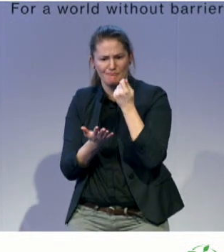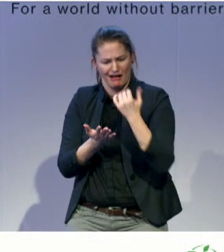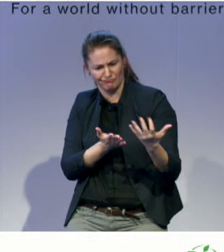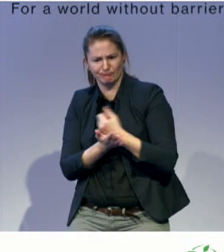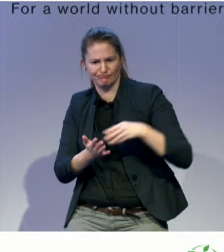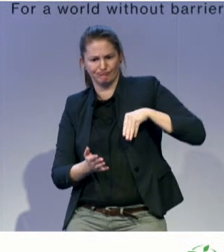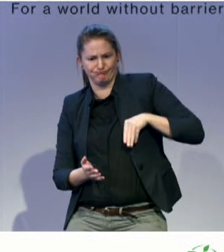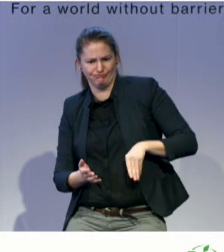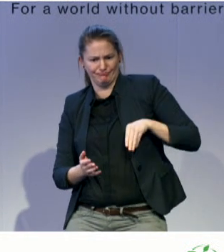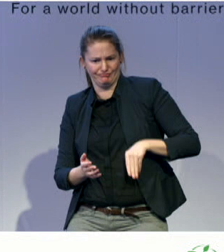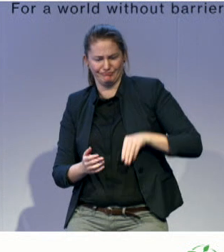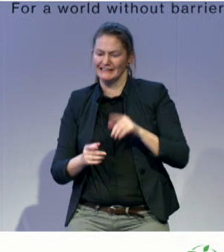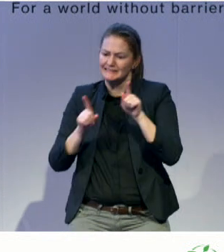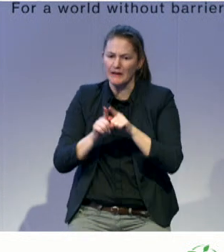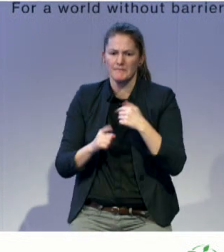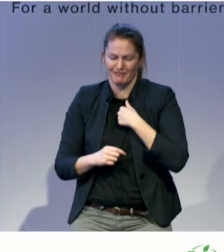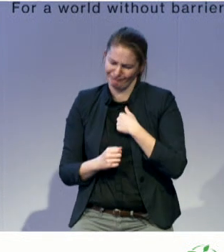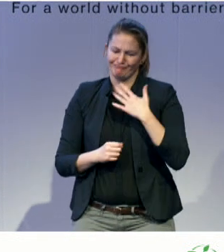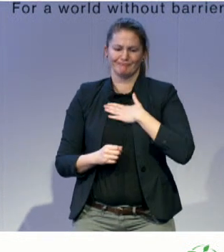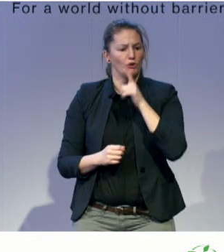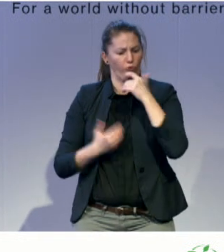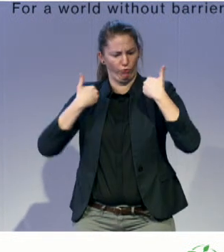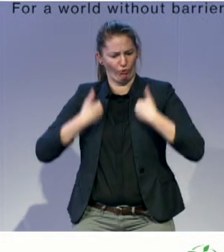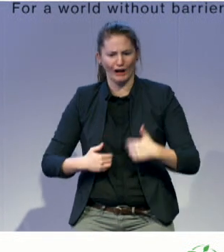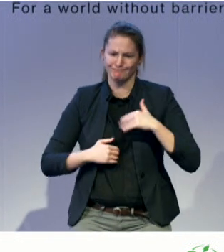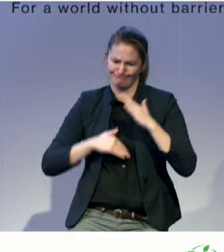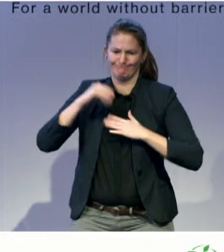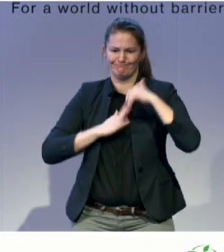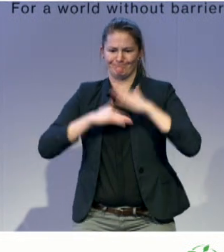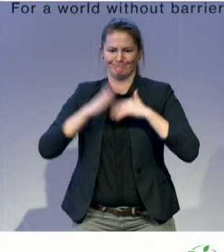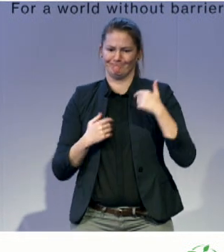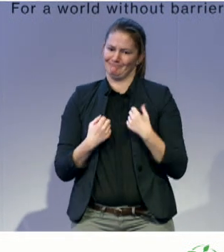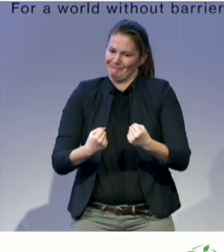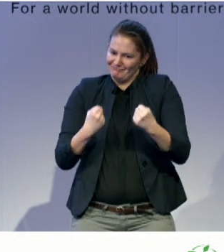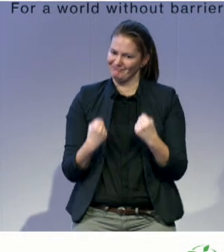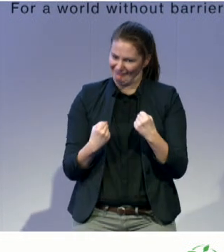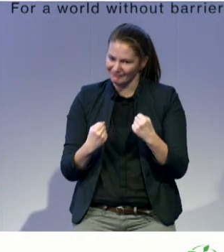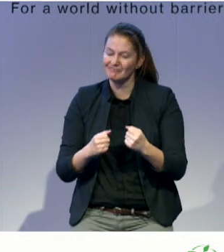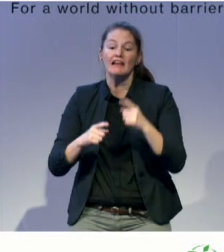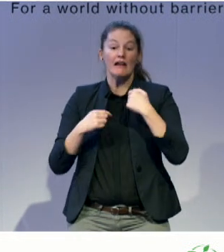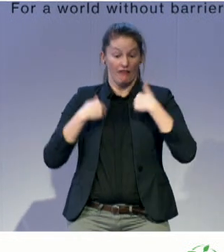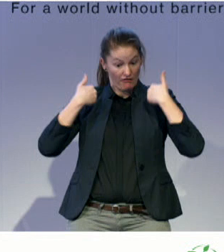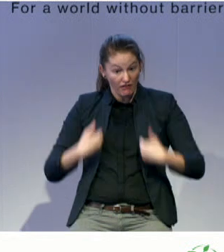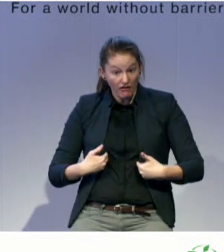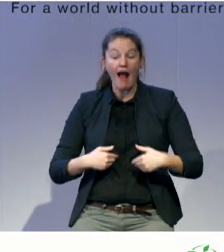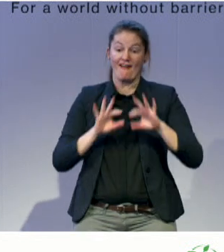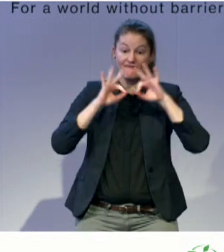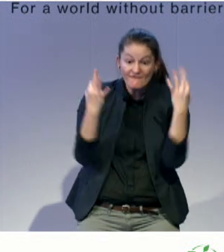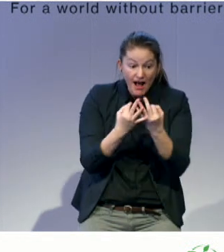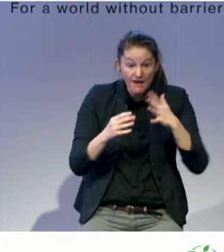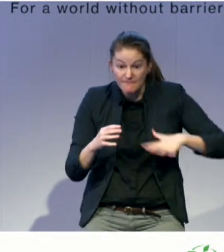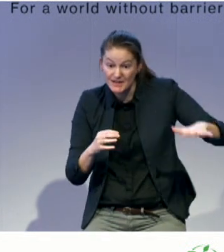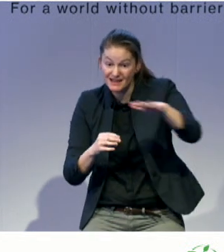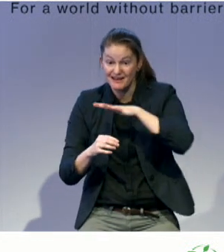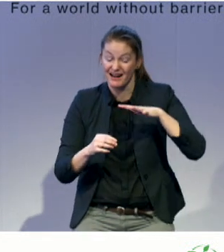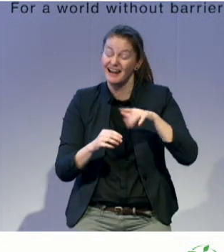identity, both to themselves and to those around them. It is crucial to individual choice, to the welfare of